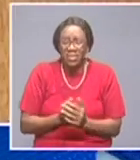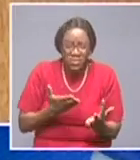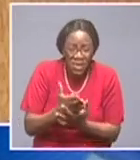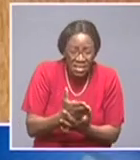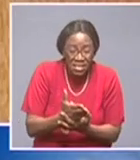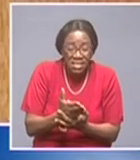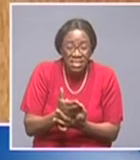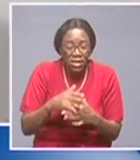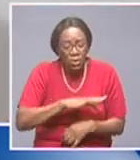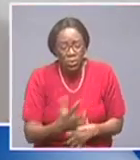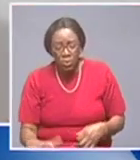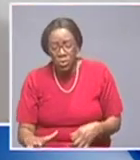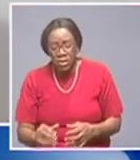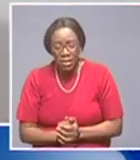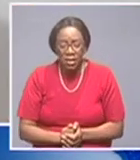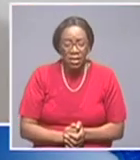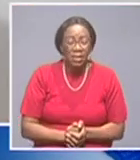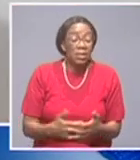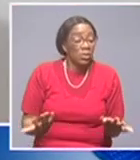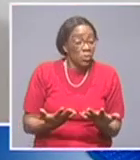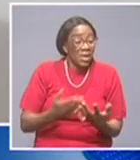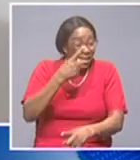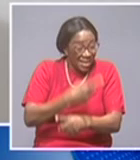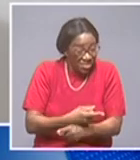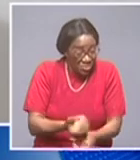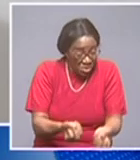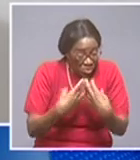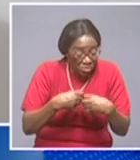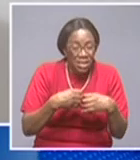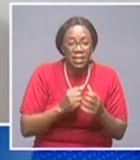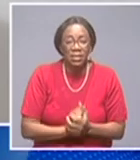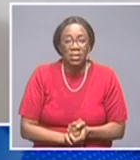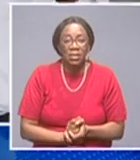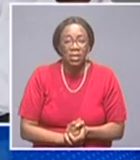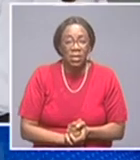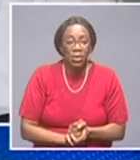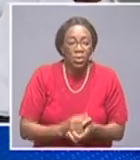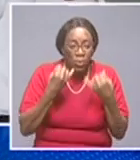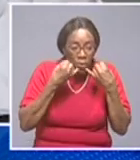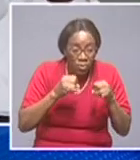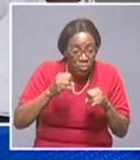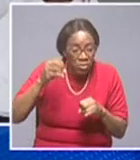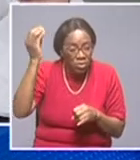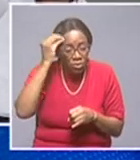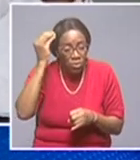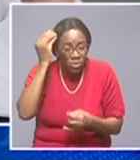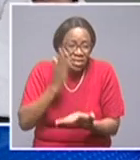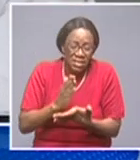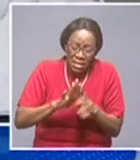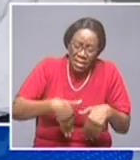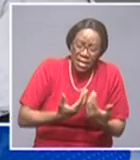from the census, because this is a GIS-enabled census, meaning that location will also play a role